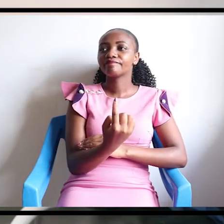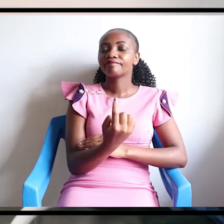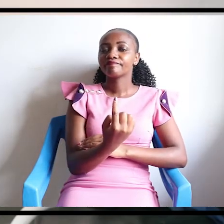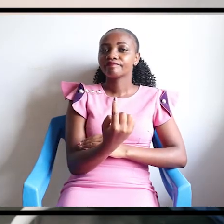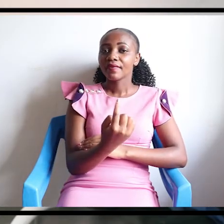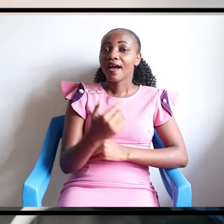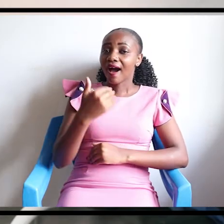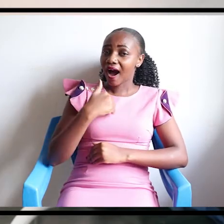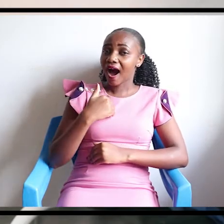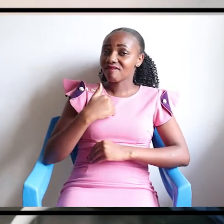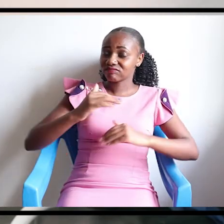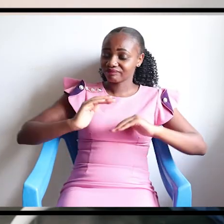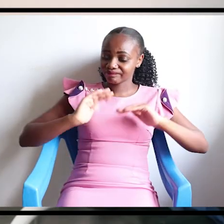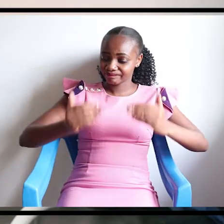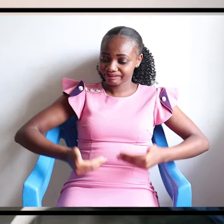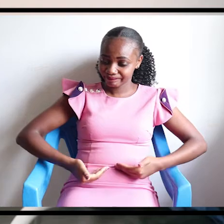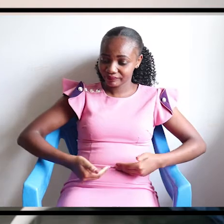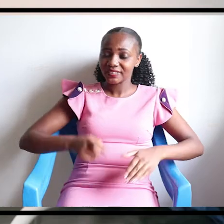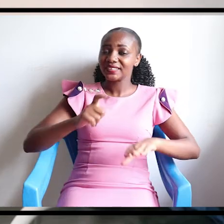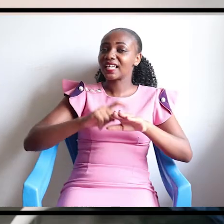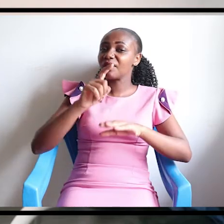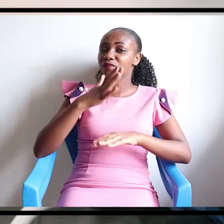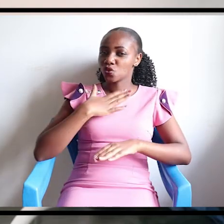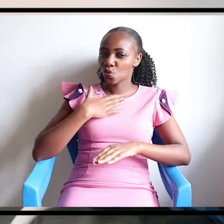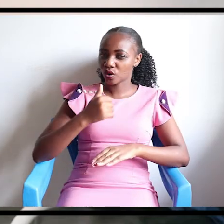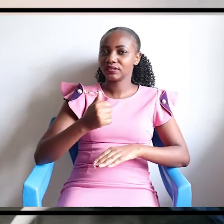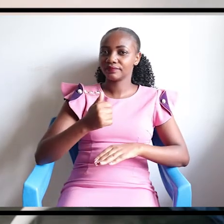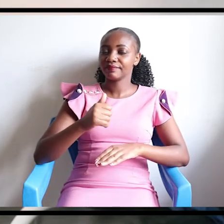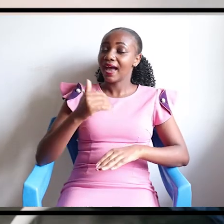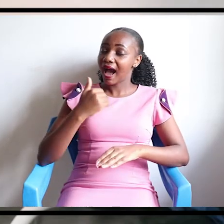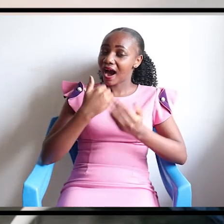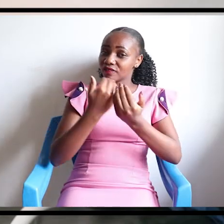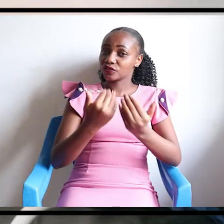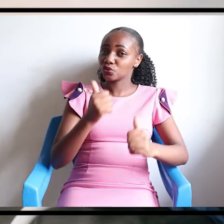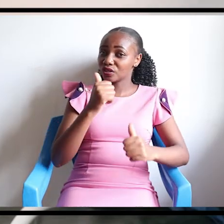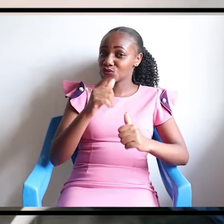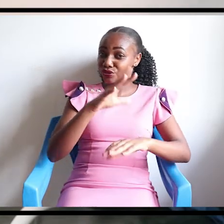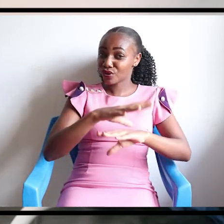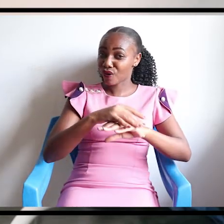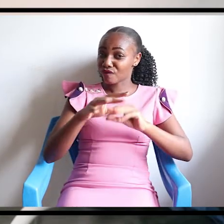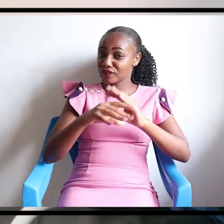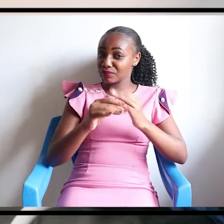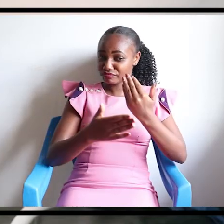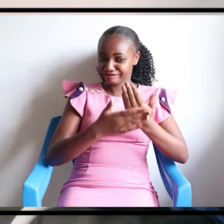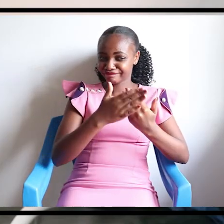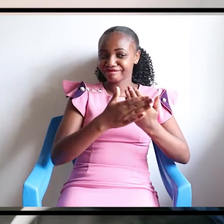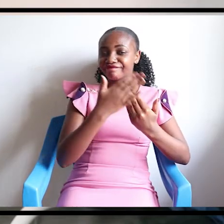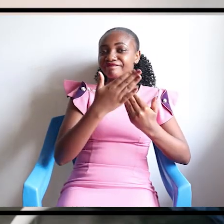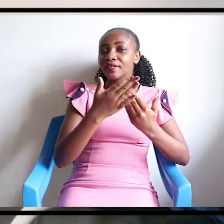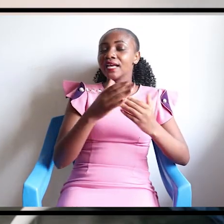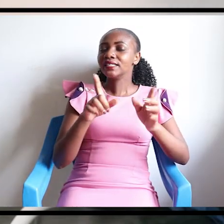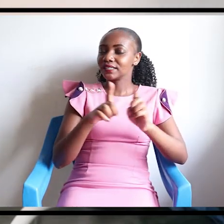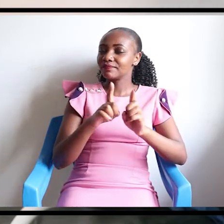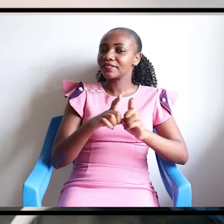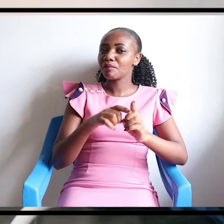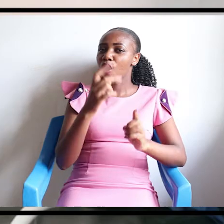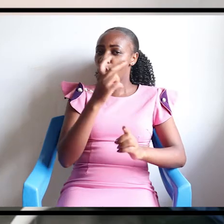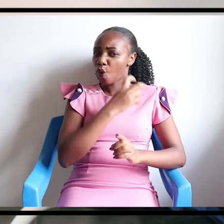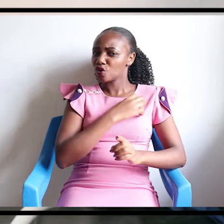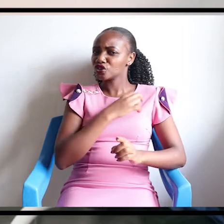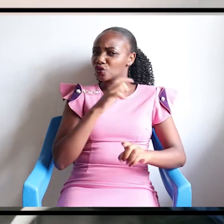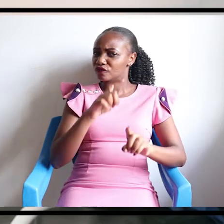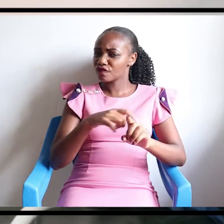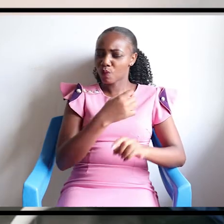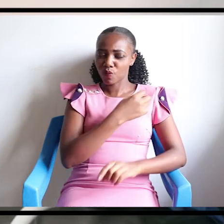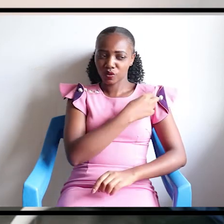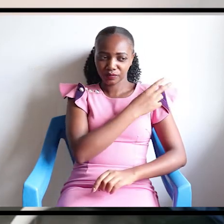when we desire. Let's have children that we can be comfortable to take care of, and let us get facts from the health facilities